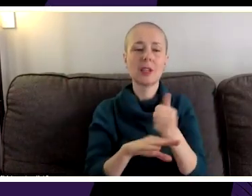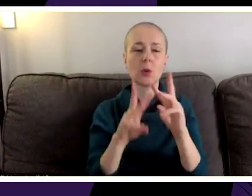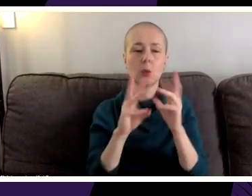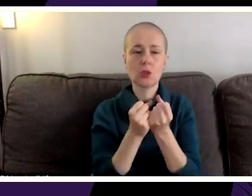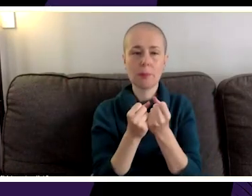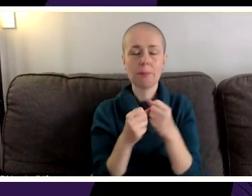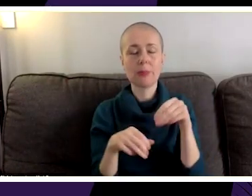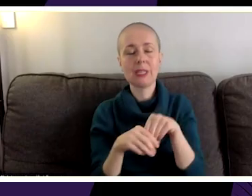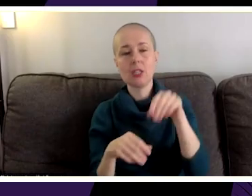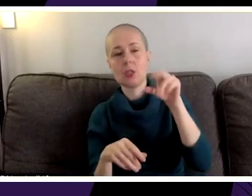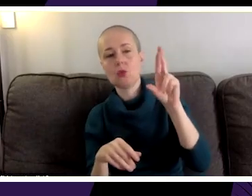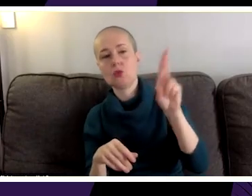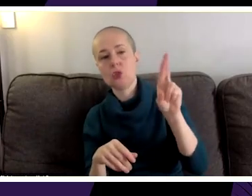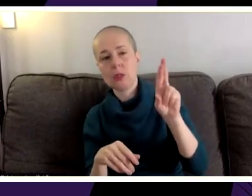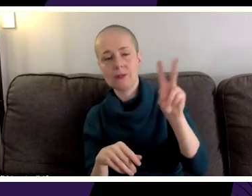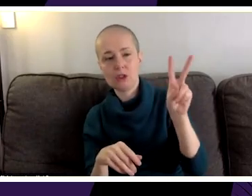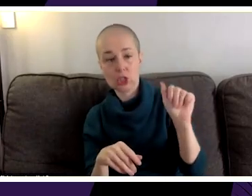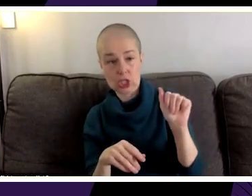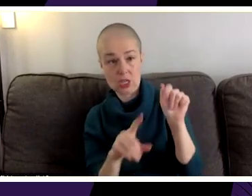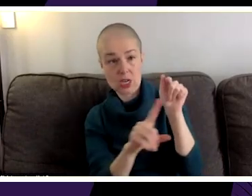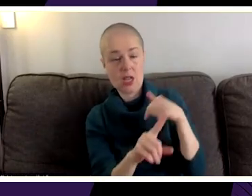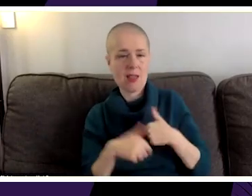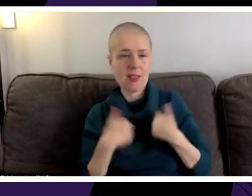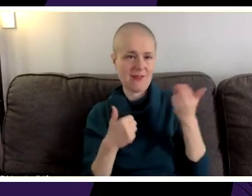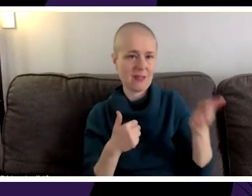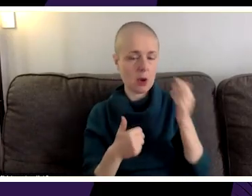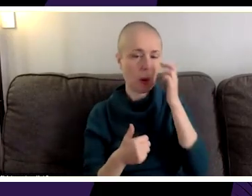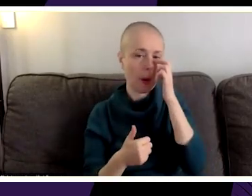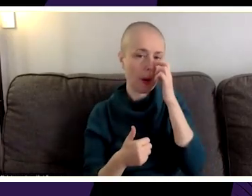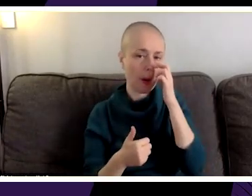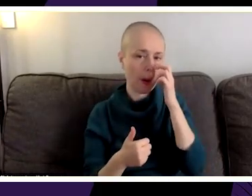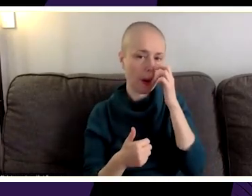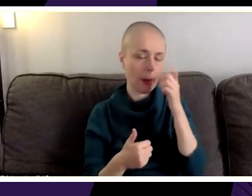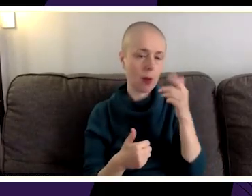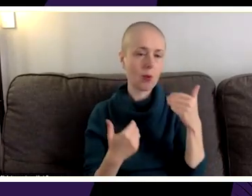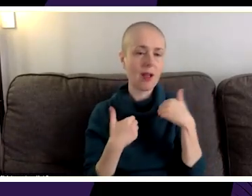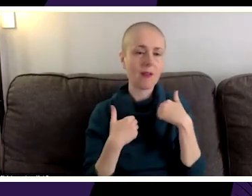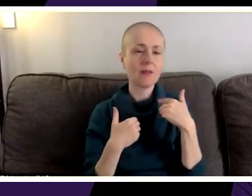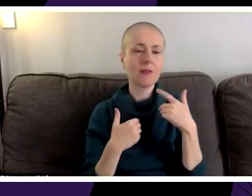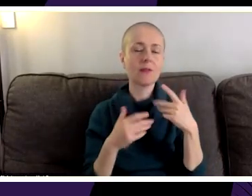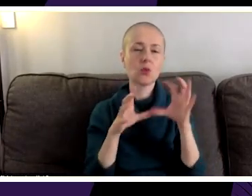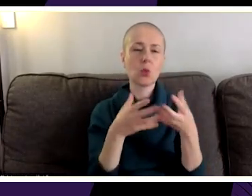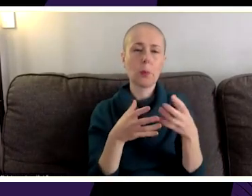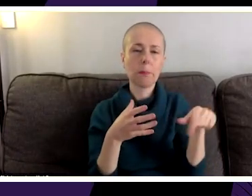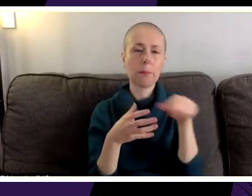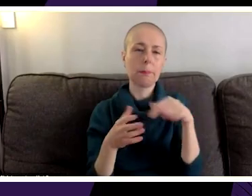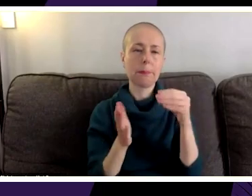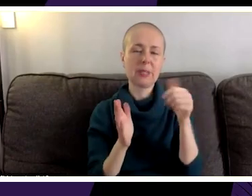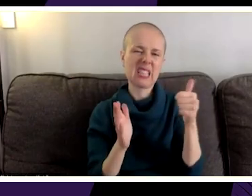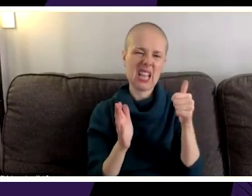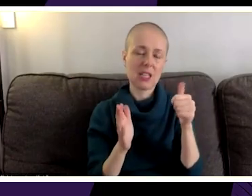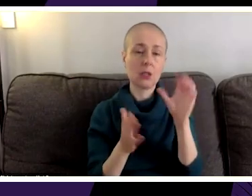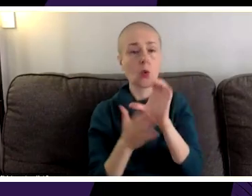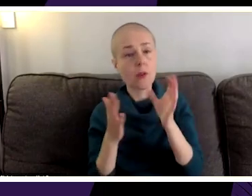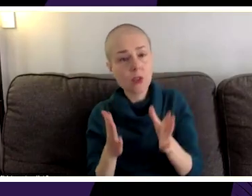Richmond, Virginia, where I'm located, where we had a group of about 10, mostly